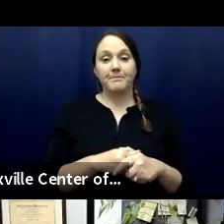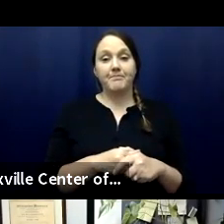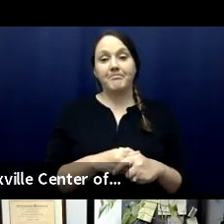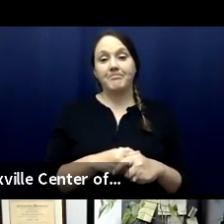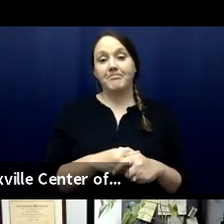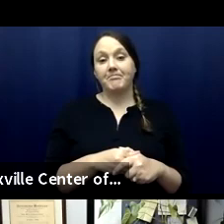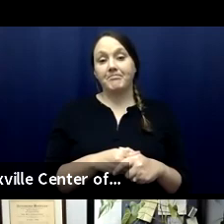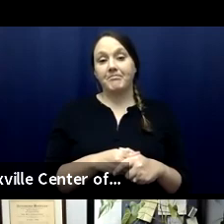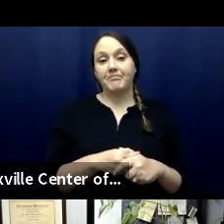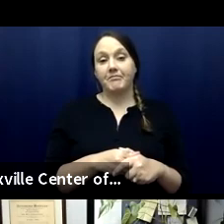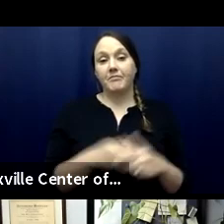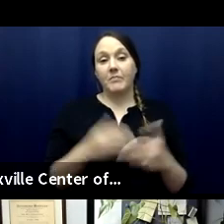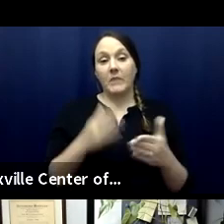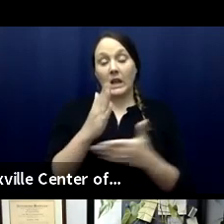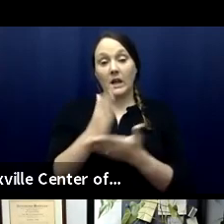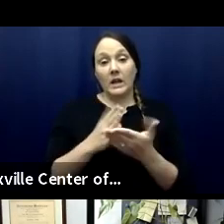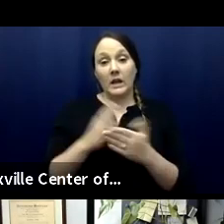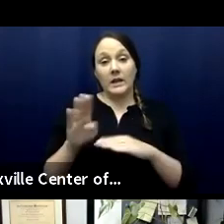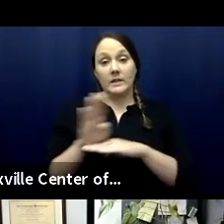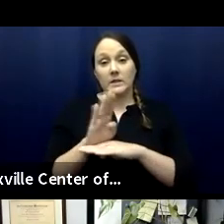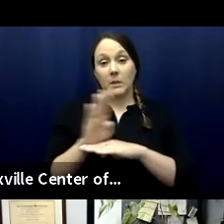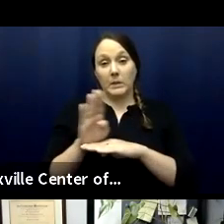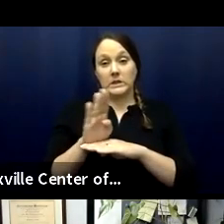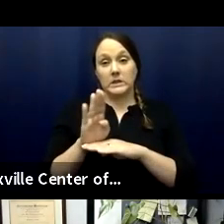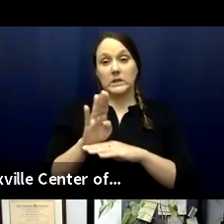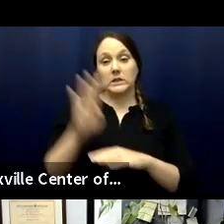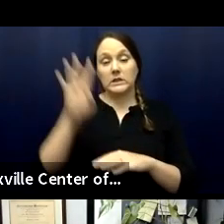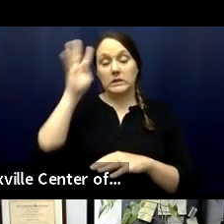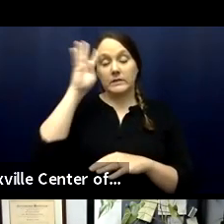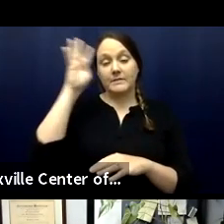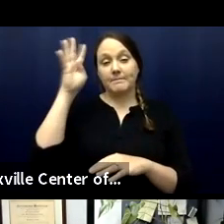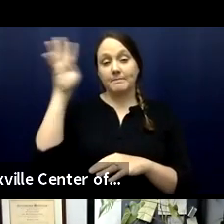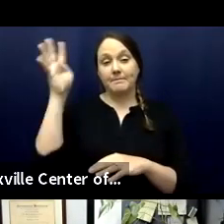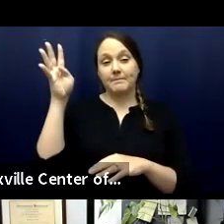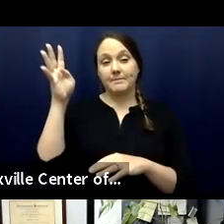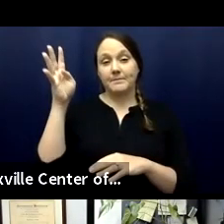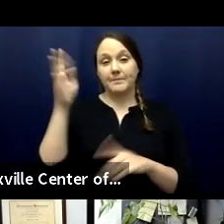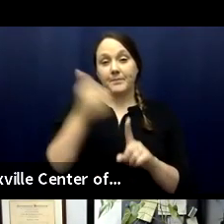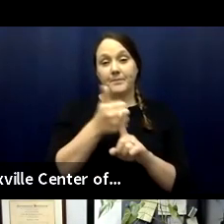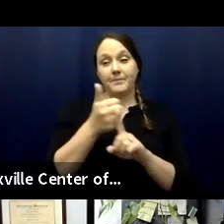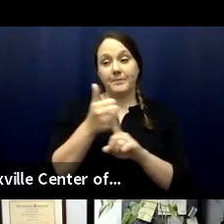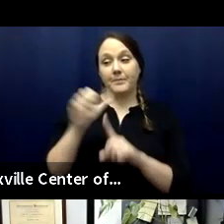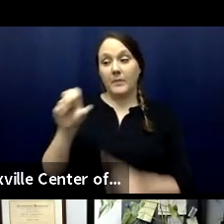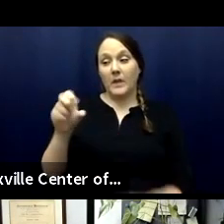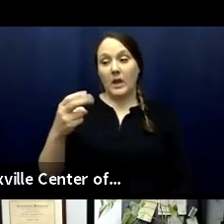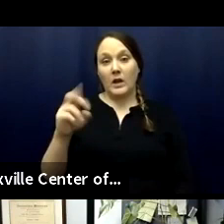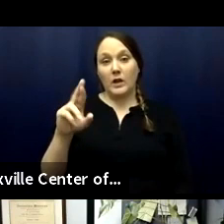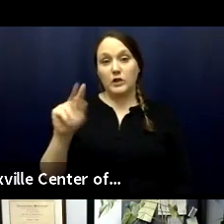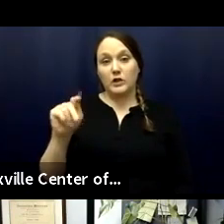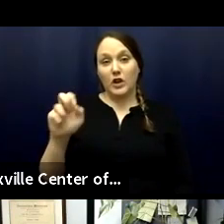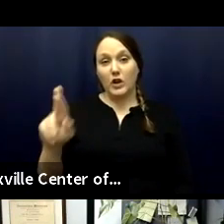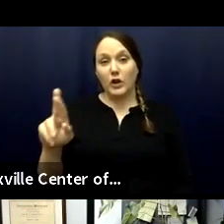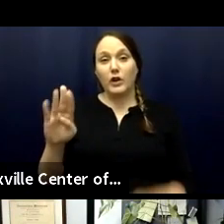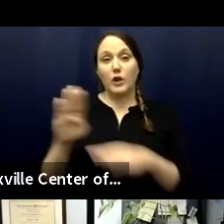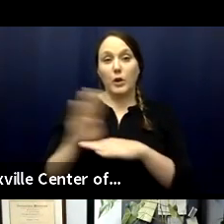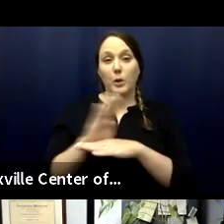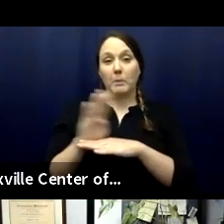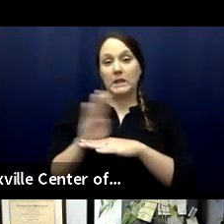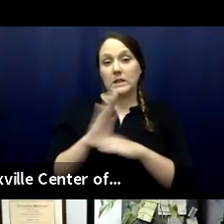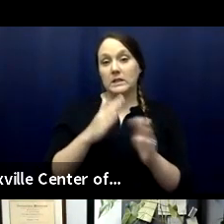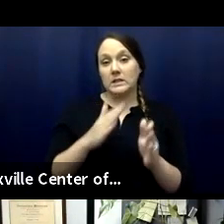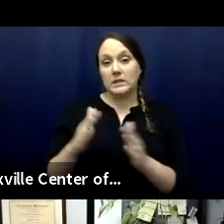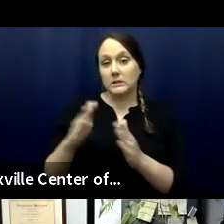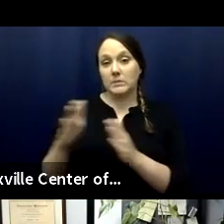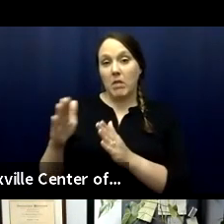there are businesses that have crafted their charters or their business plans